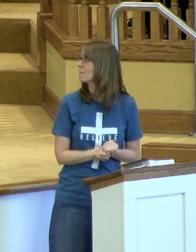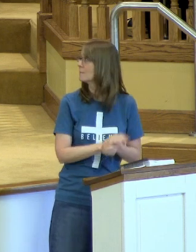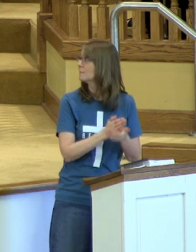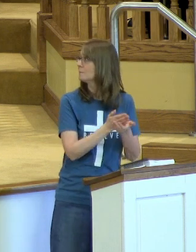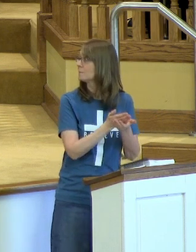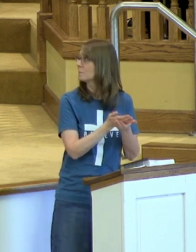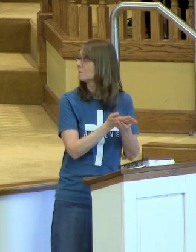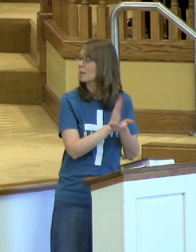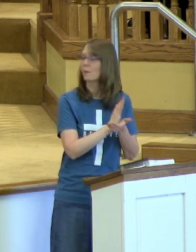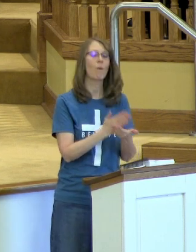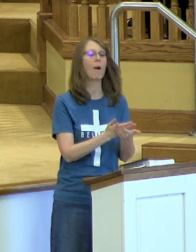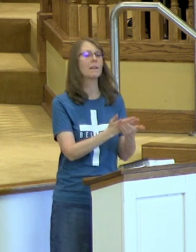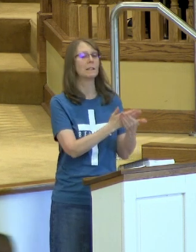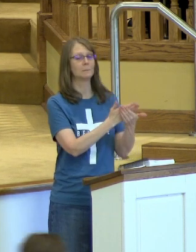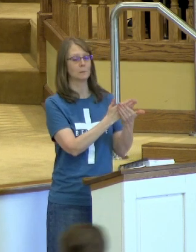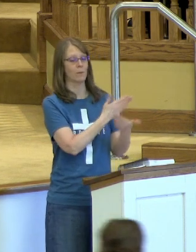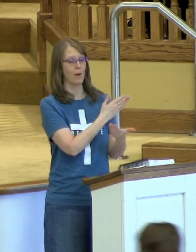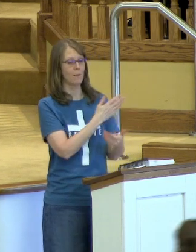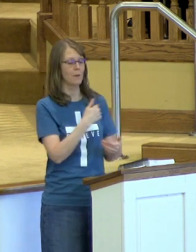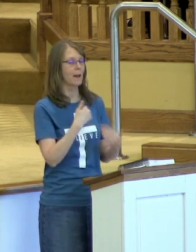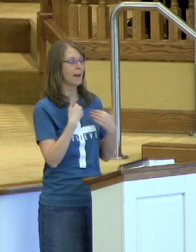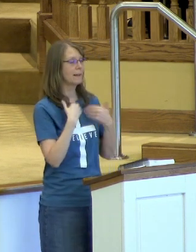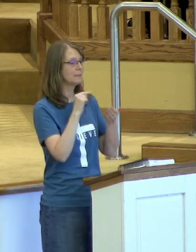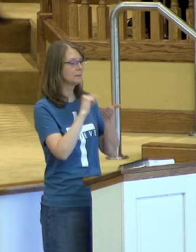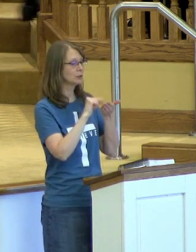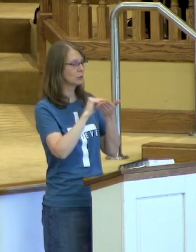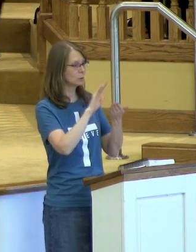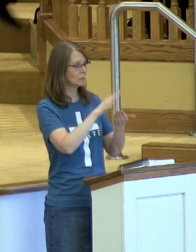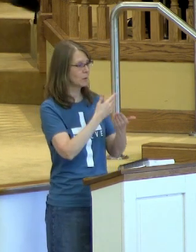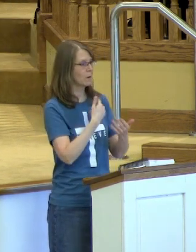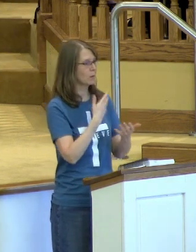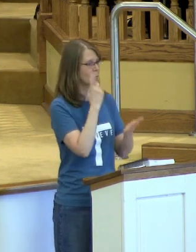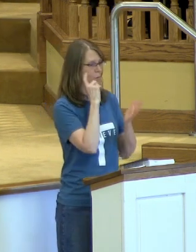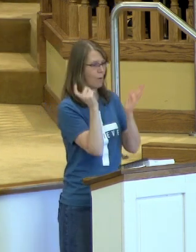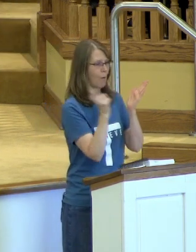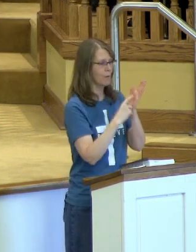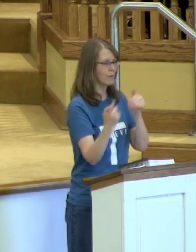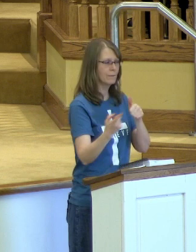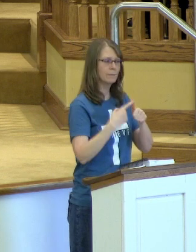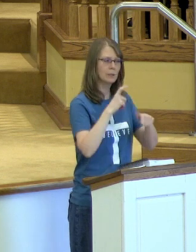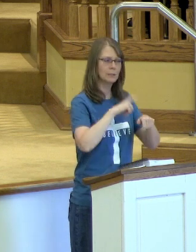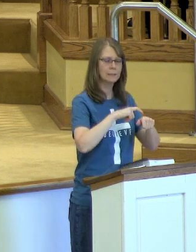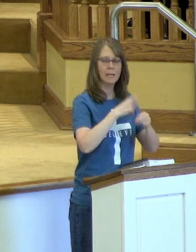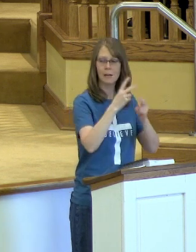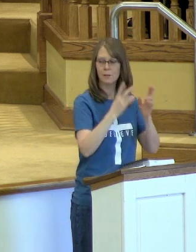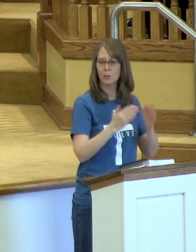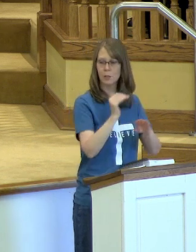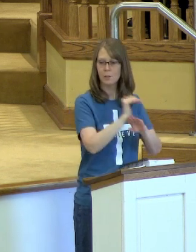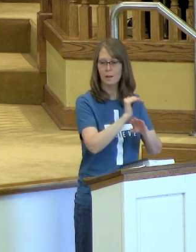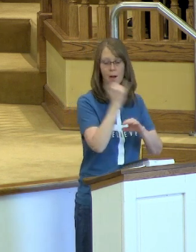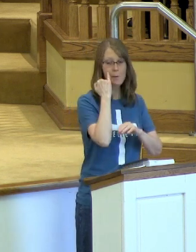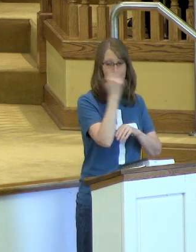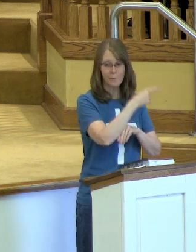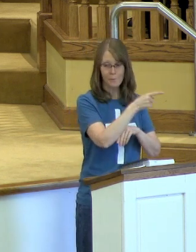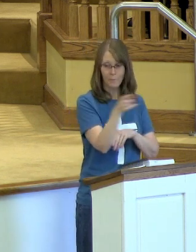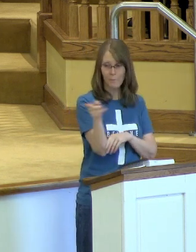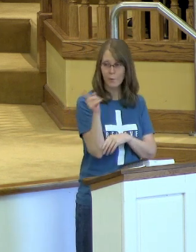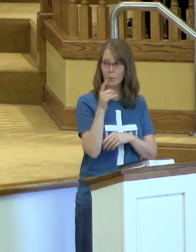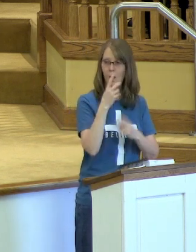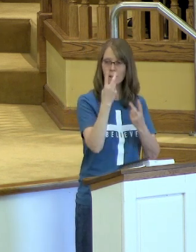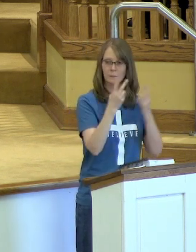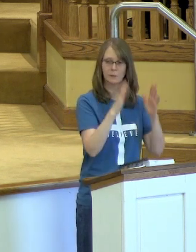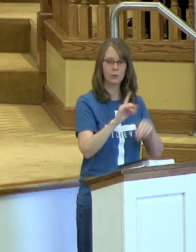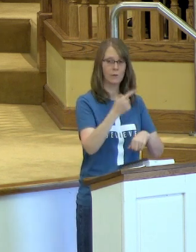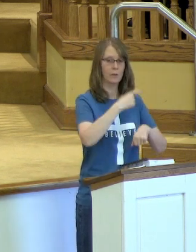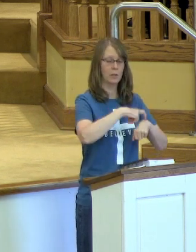All righty. Before we go on to our scripture songs, we're going to find out if we have any first-time visitors in the building tonight. So if you are visiting our church for the first